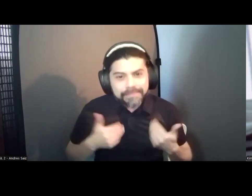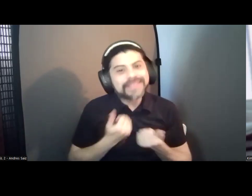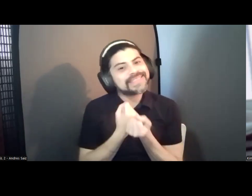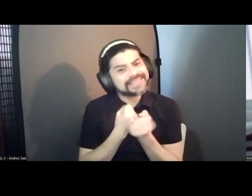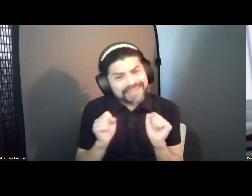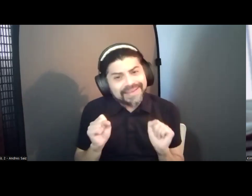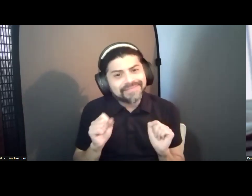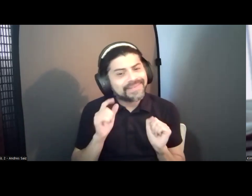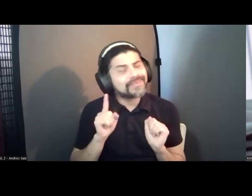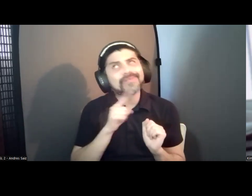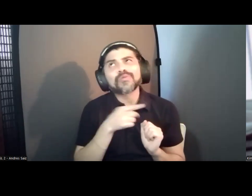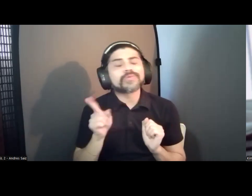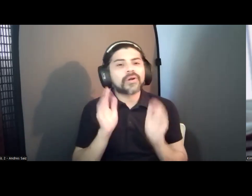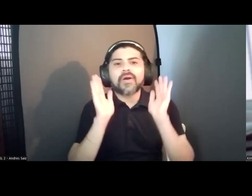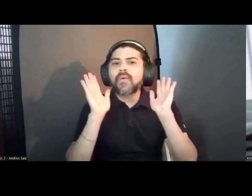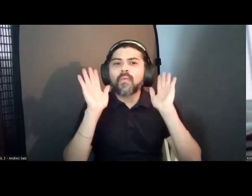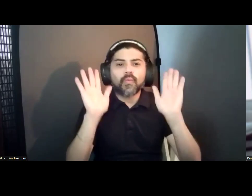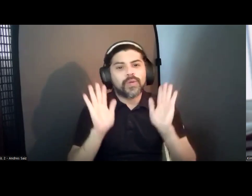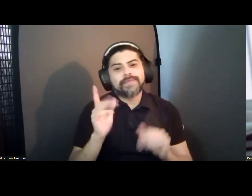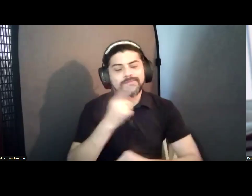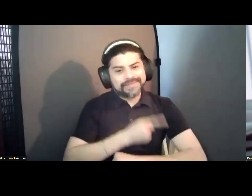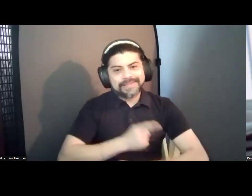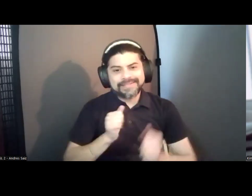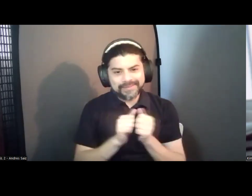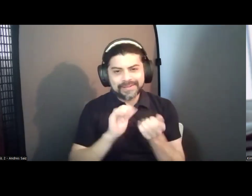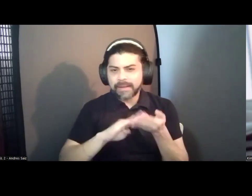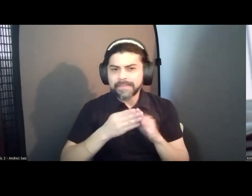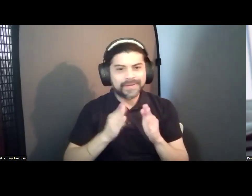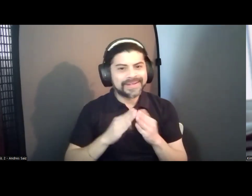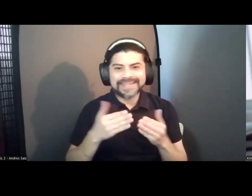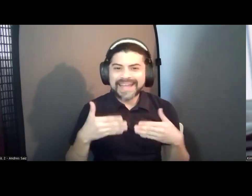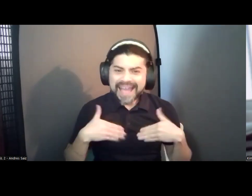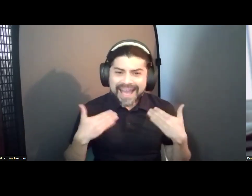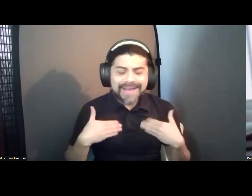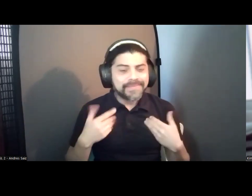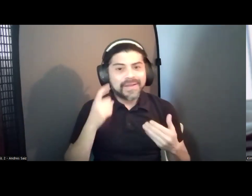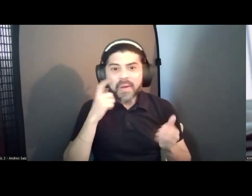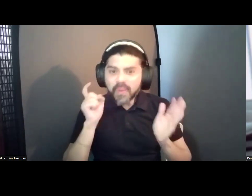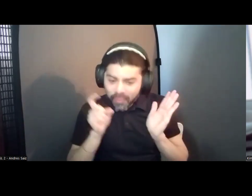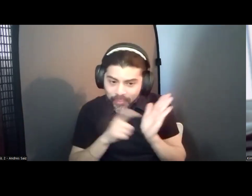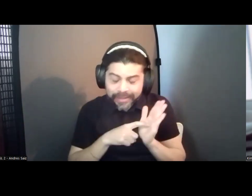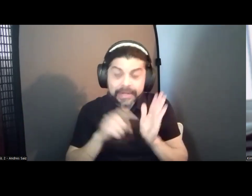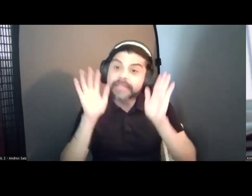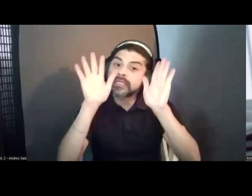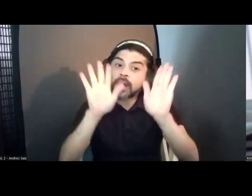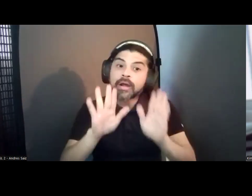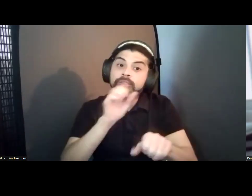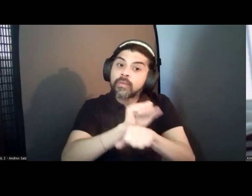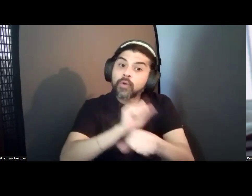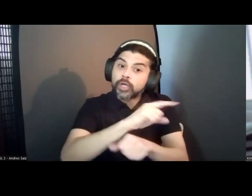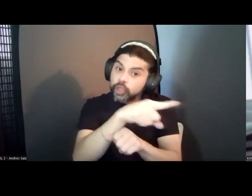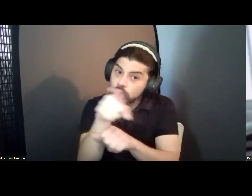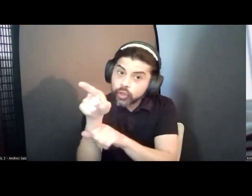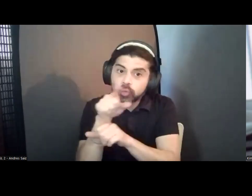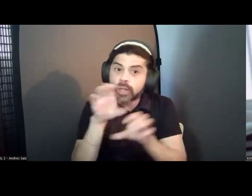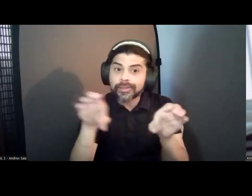always great days in community, and it was just full of joy and recognition of the phenomenal work that you all are doing as an example. So I just again want